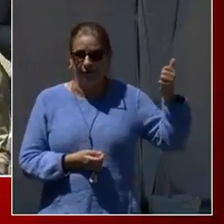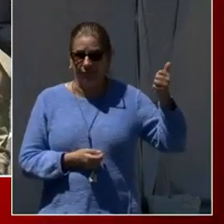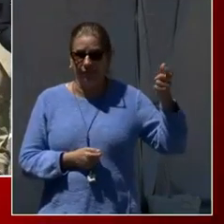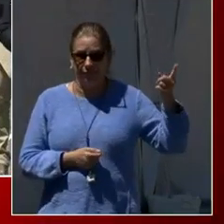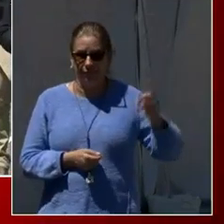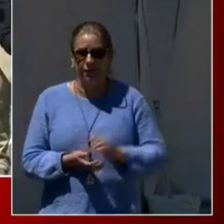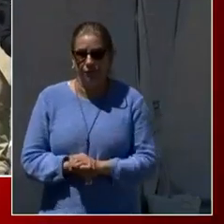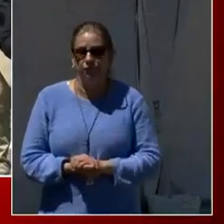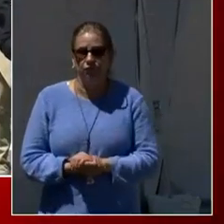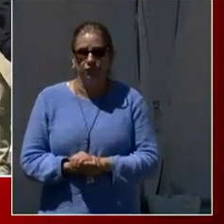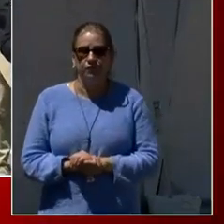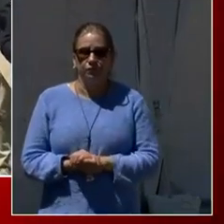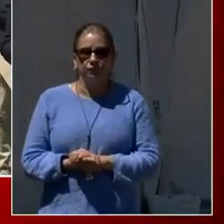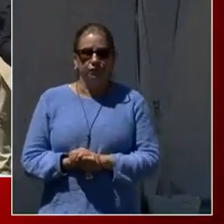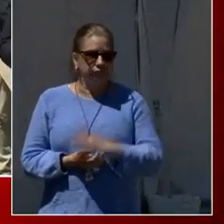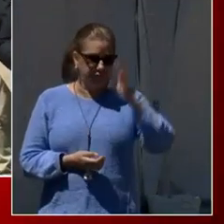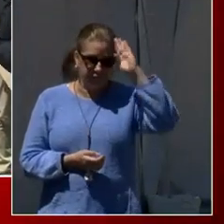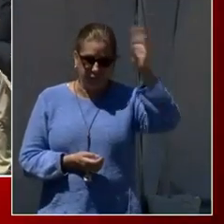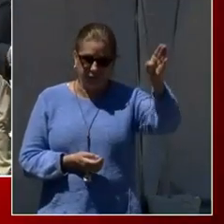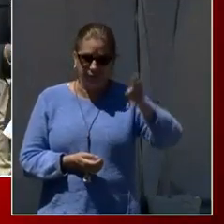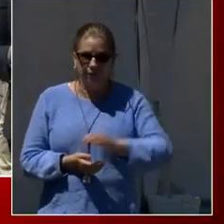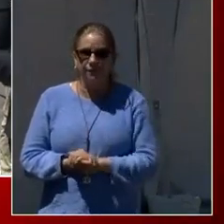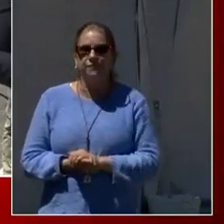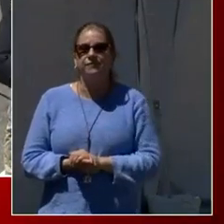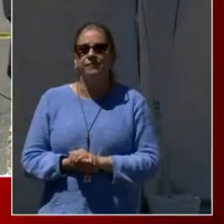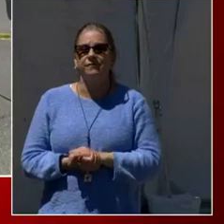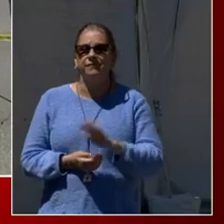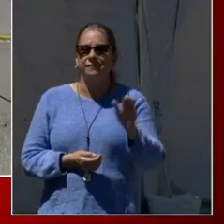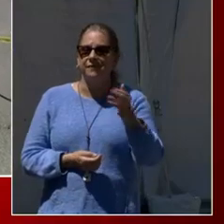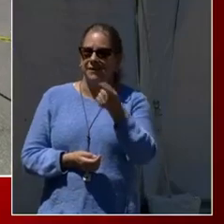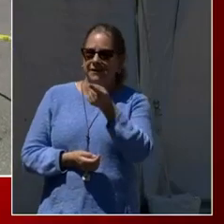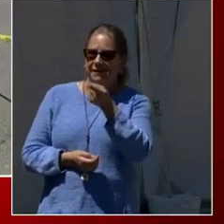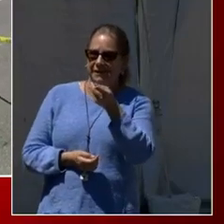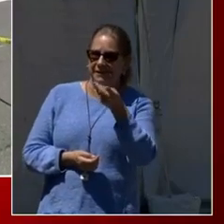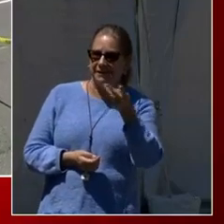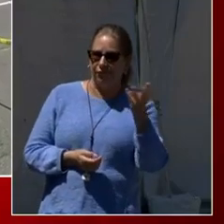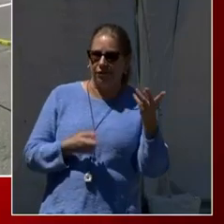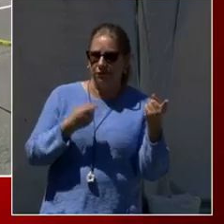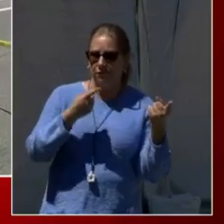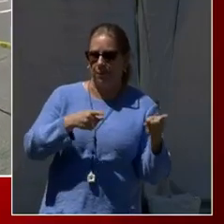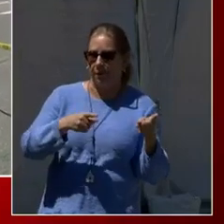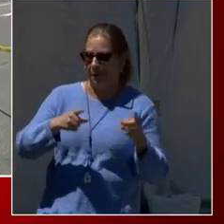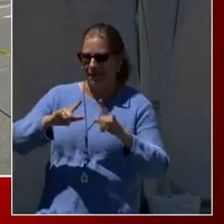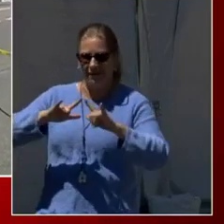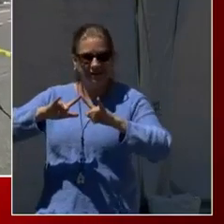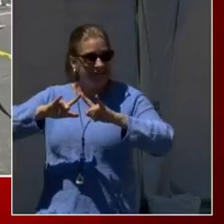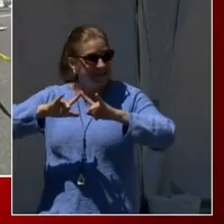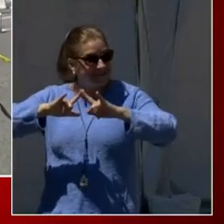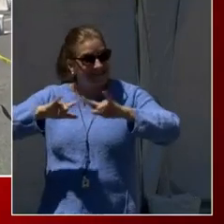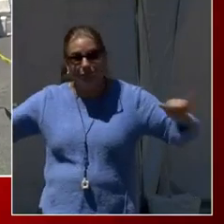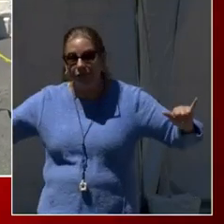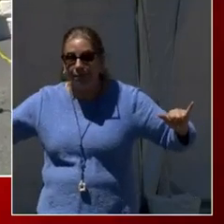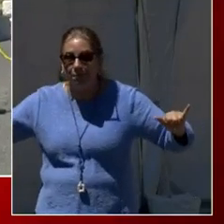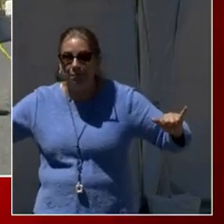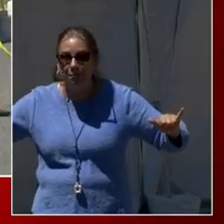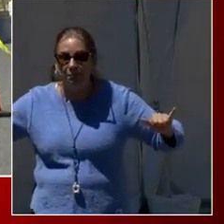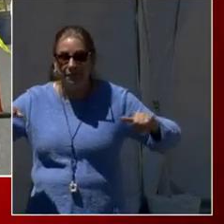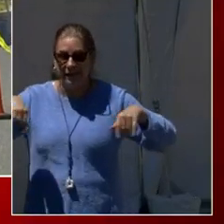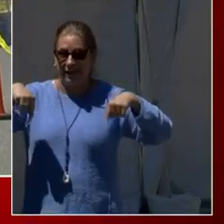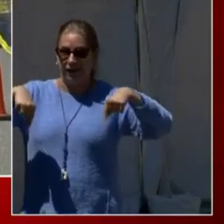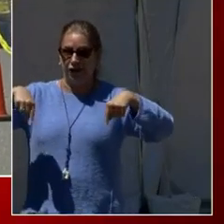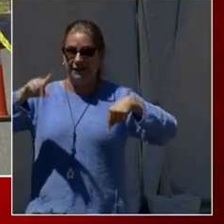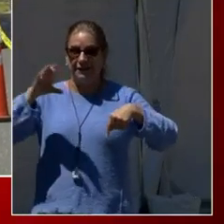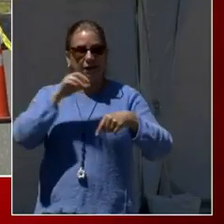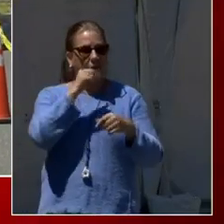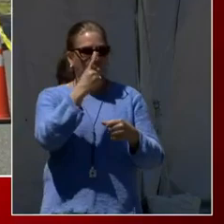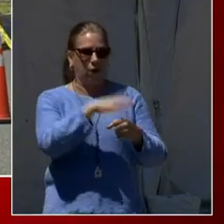Yeah, Lou, so as you know, there was multiple simultaneous incidents across the city over a pretty expansive region. Whenever we received